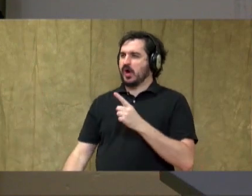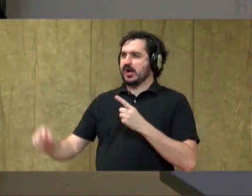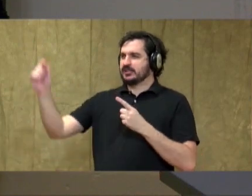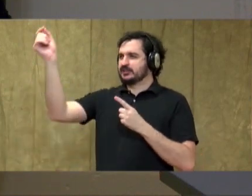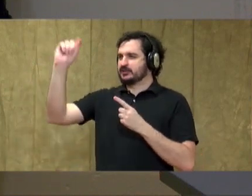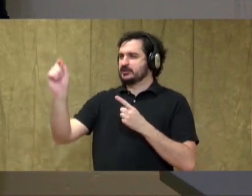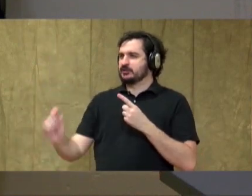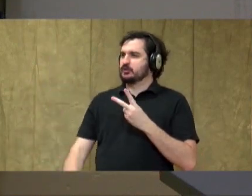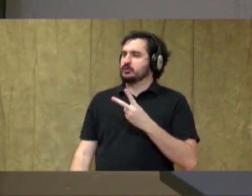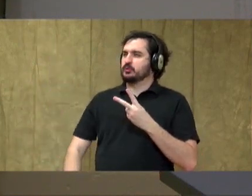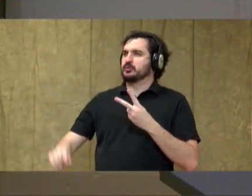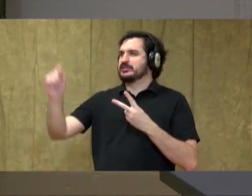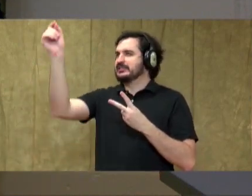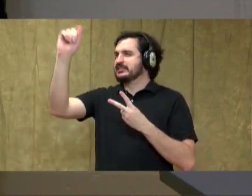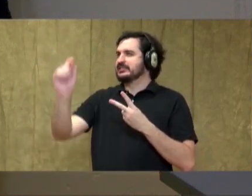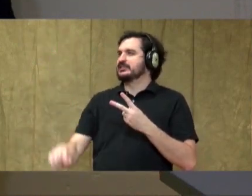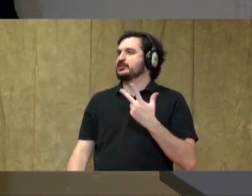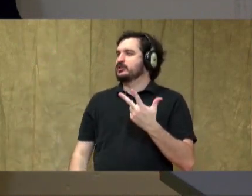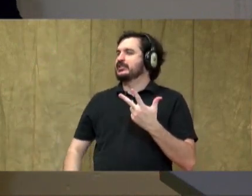2, 3,